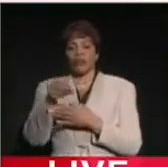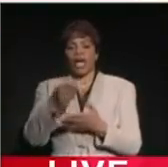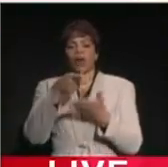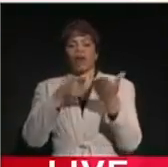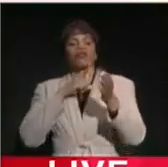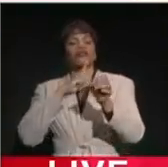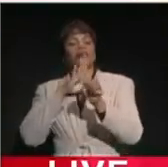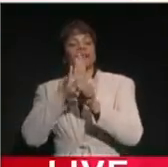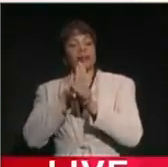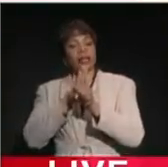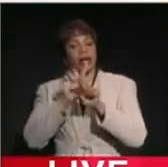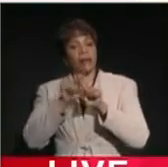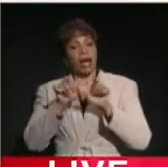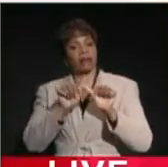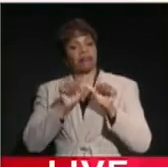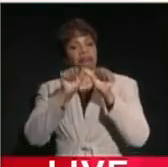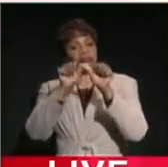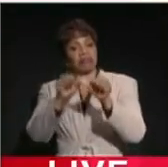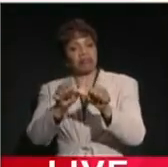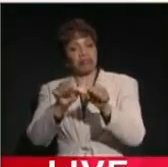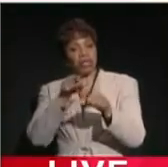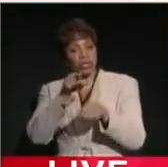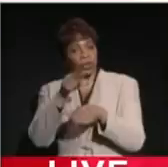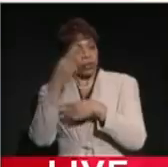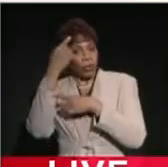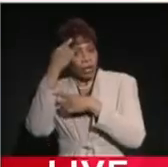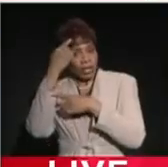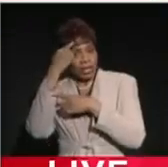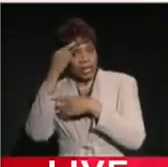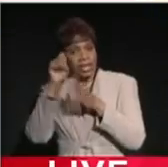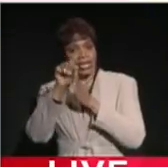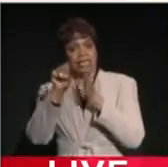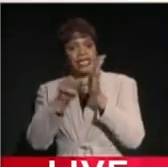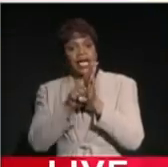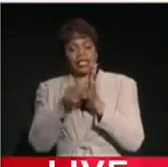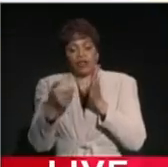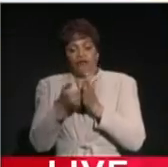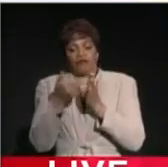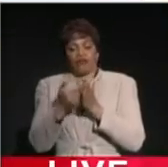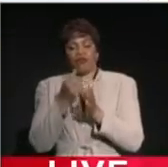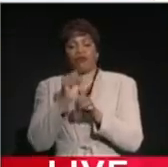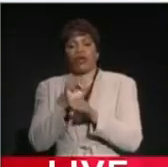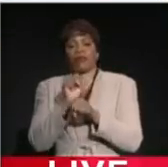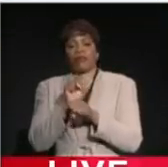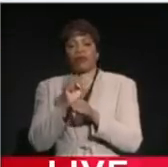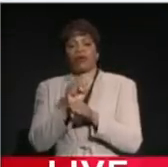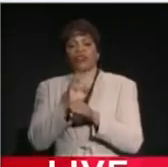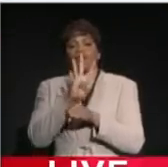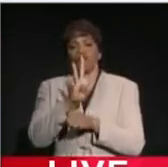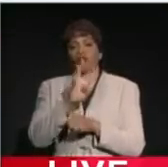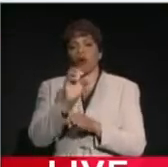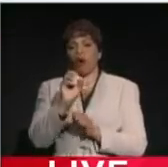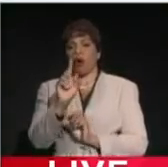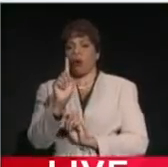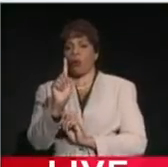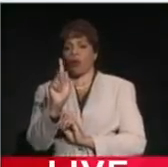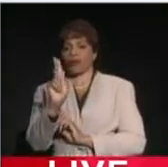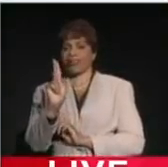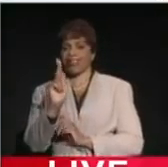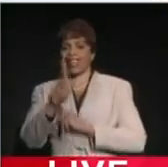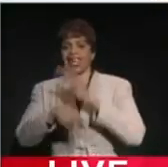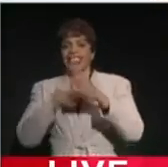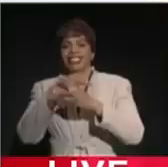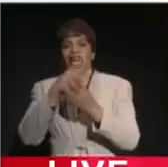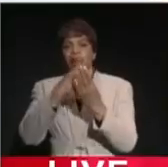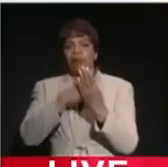But going forward, would you consider the state switching new employees to a 401k-type program like a